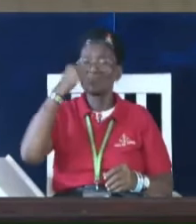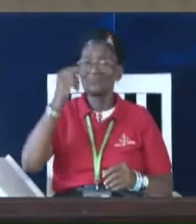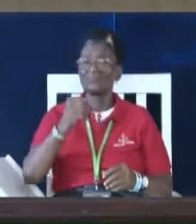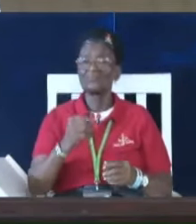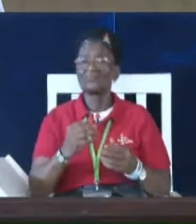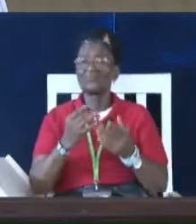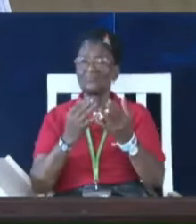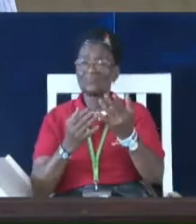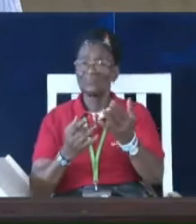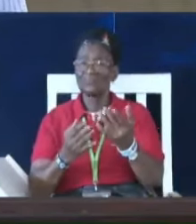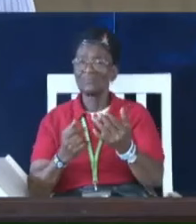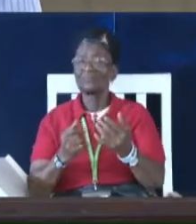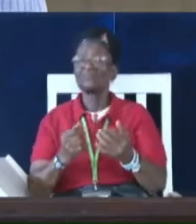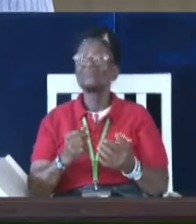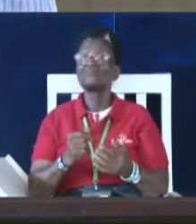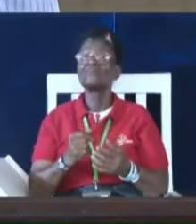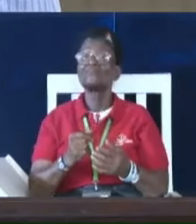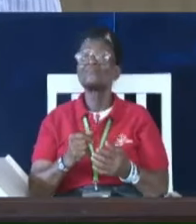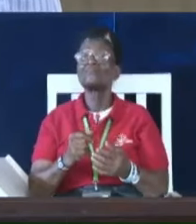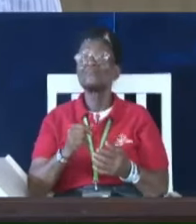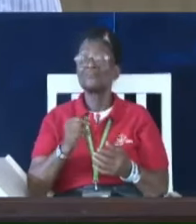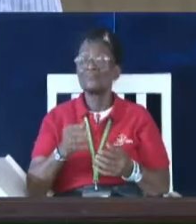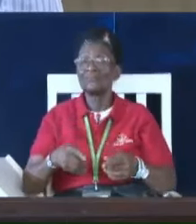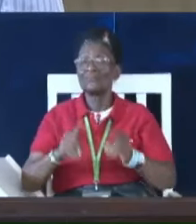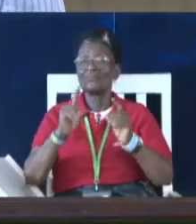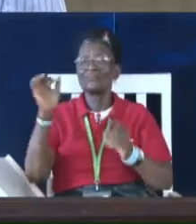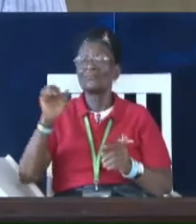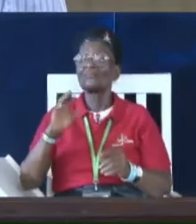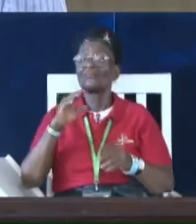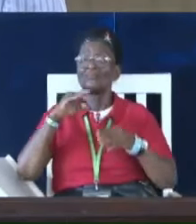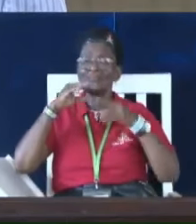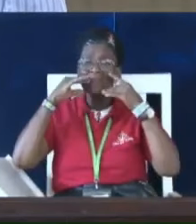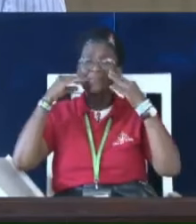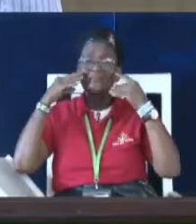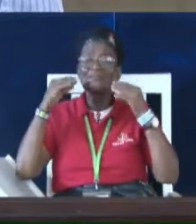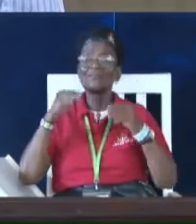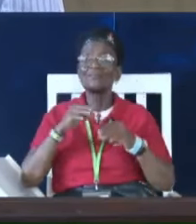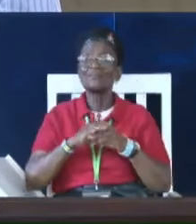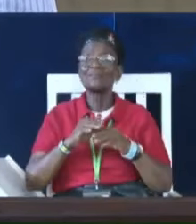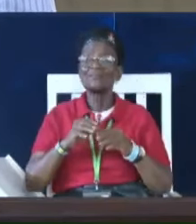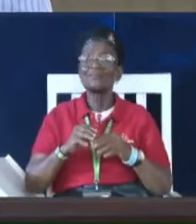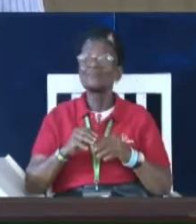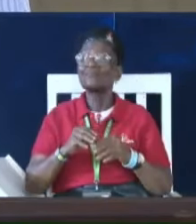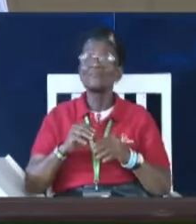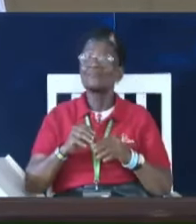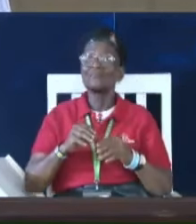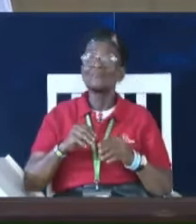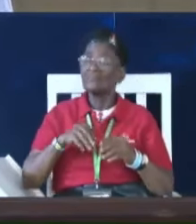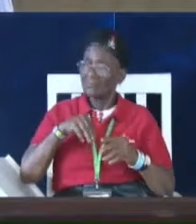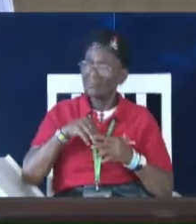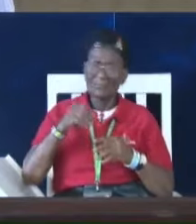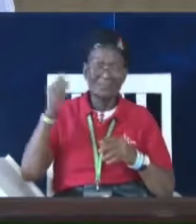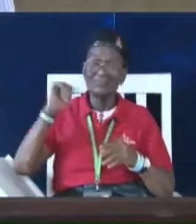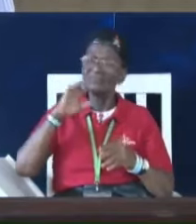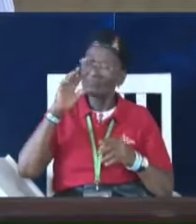Sorrows that while they are smiling on the surface, they are weeping inside.